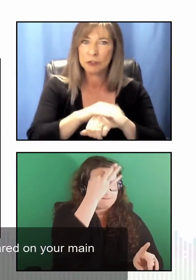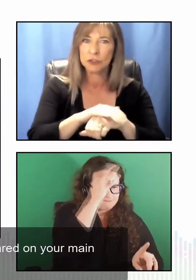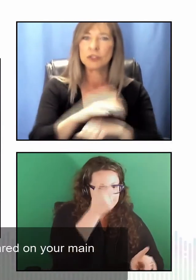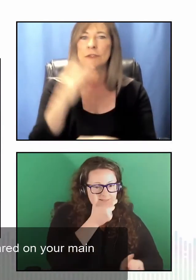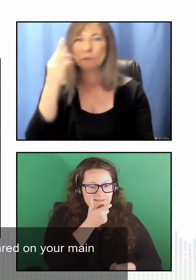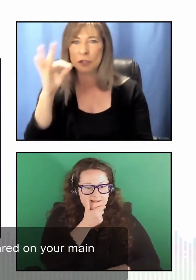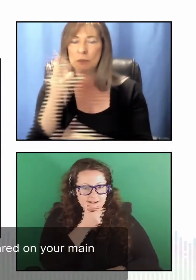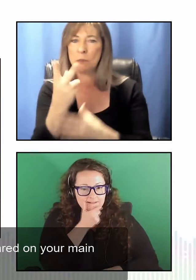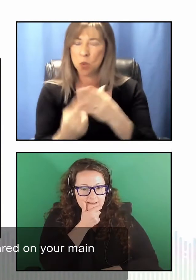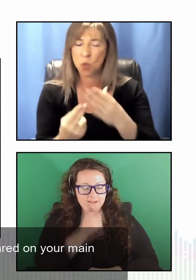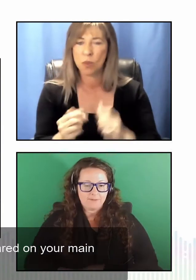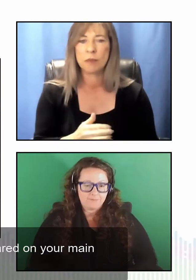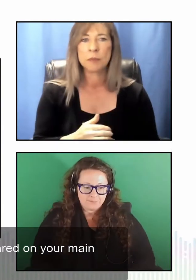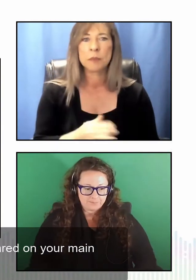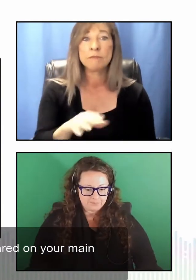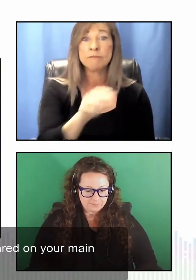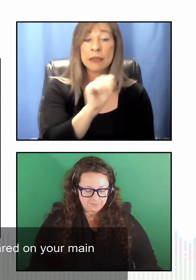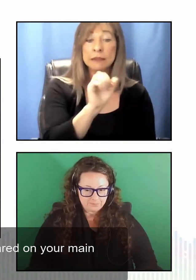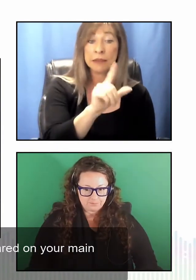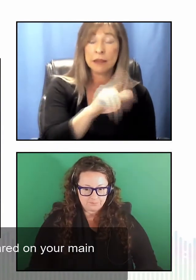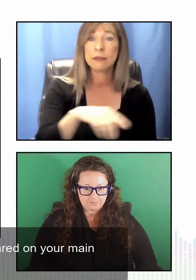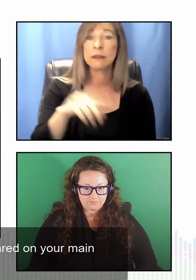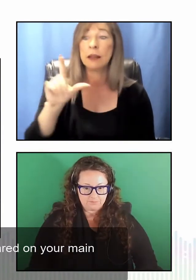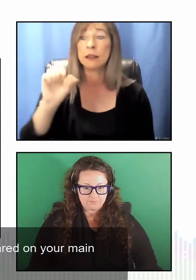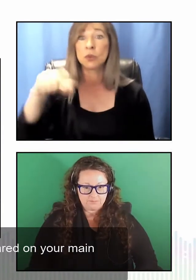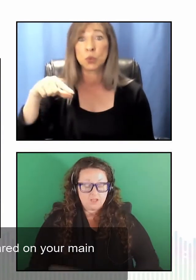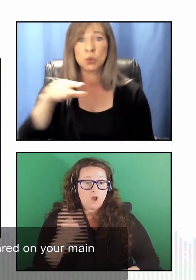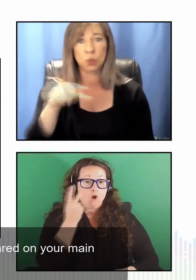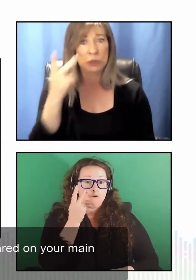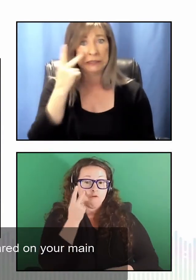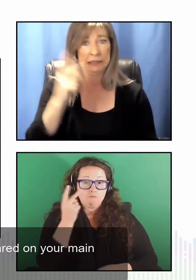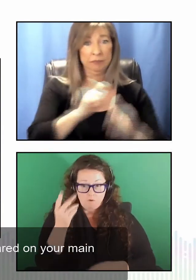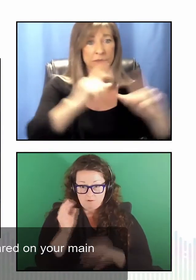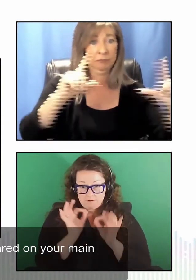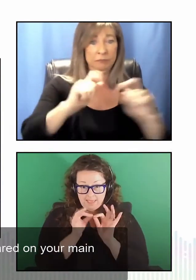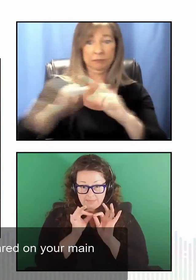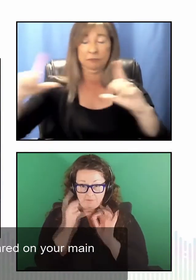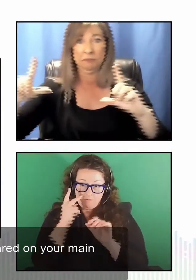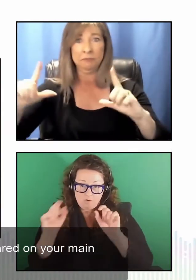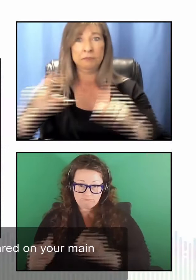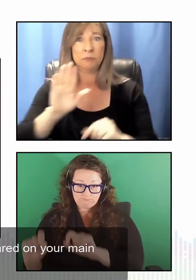ASL and LSQ interpreters will now have appeared on your main Zoom screen.